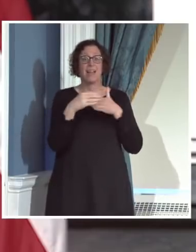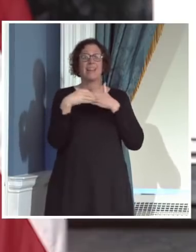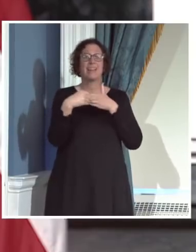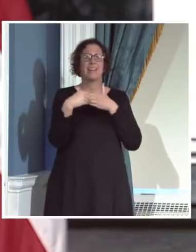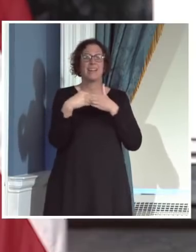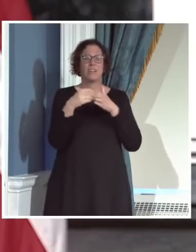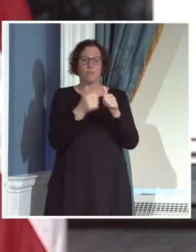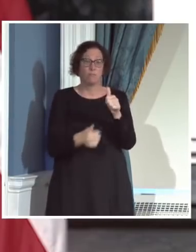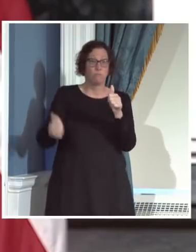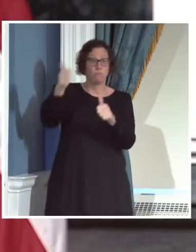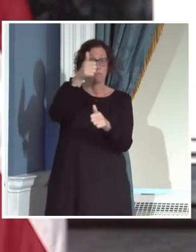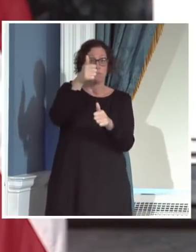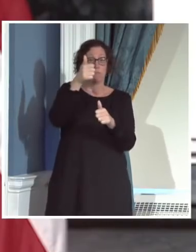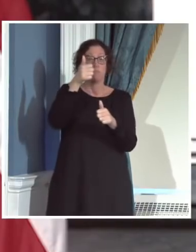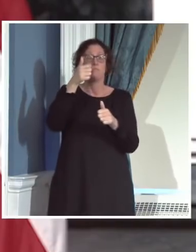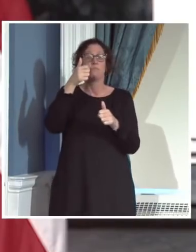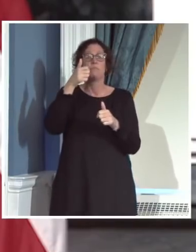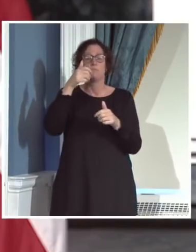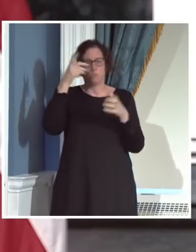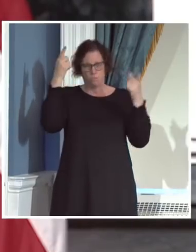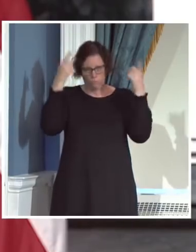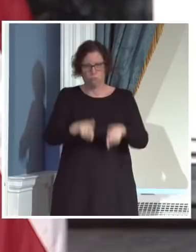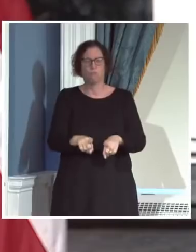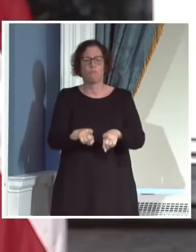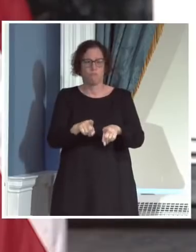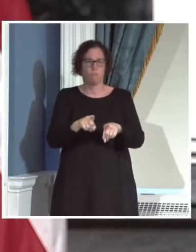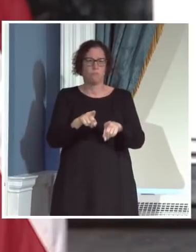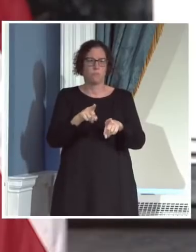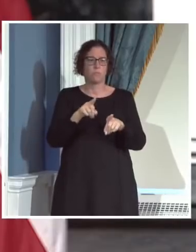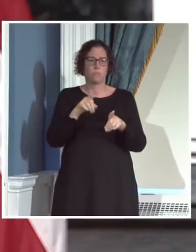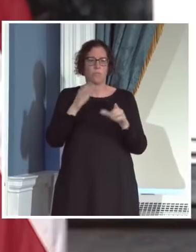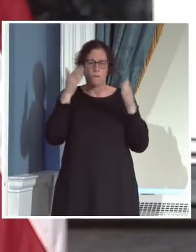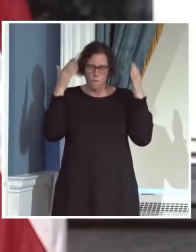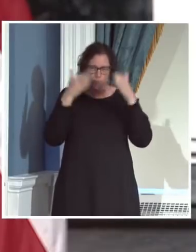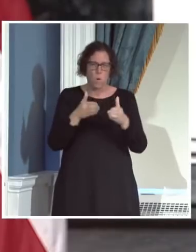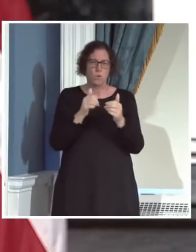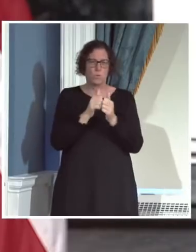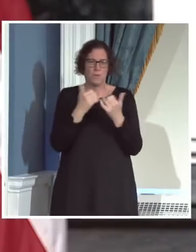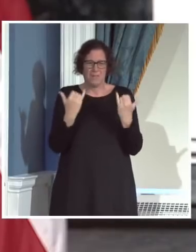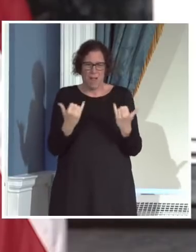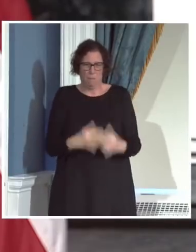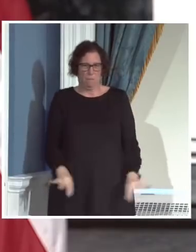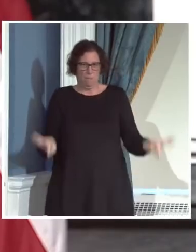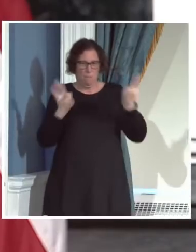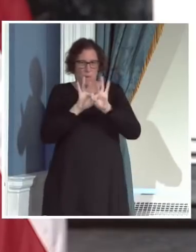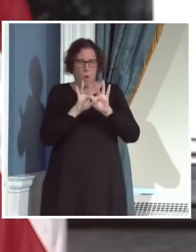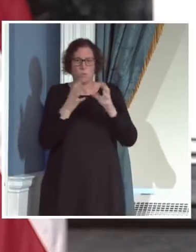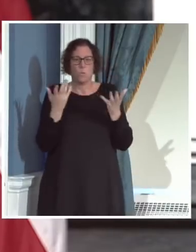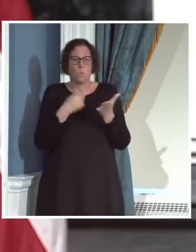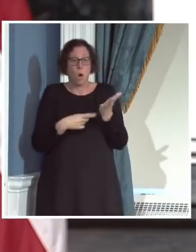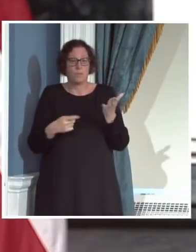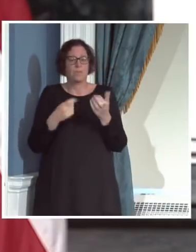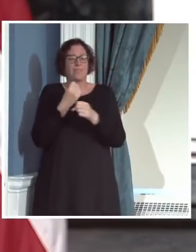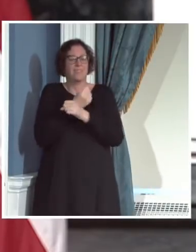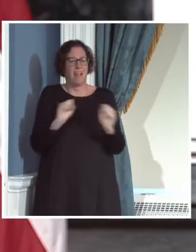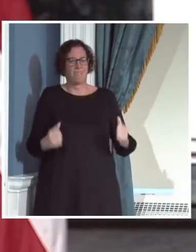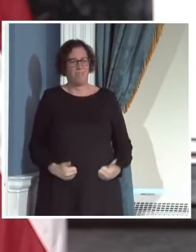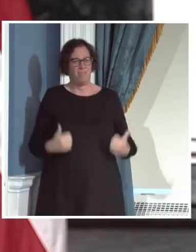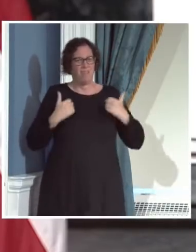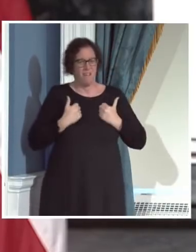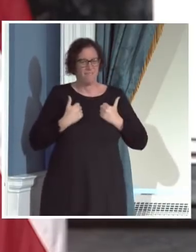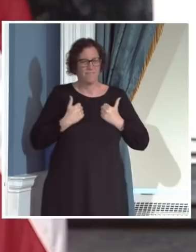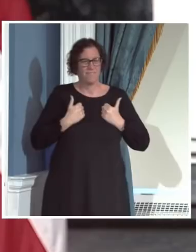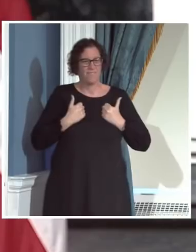a time in our history where we have to protect the lives of all New Yorkers, and that means there cannot be religious gatherings. And I know that